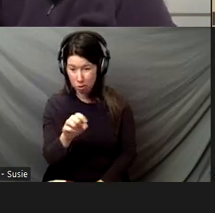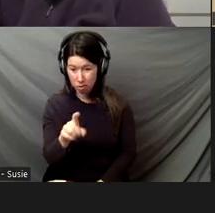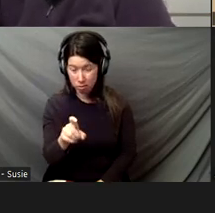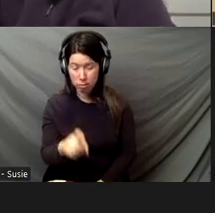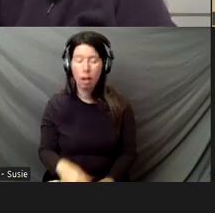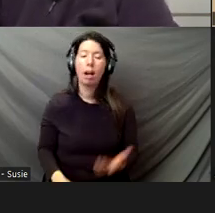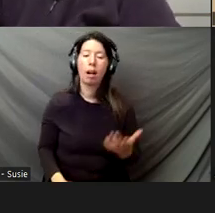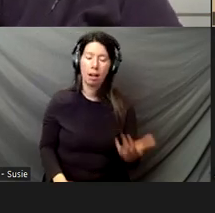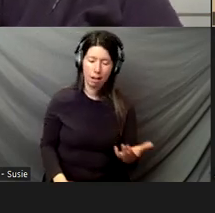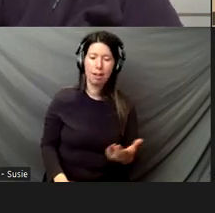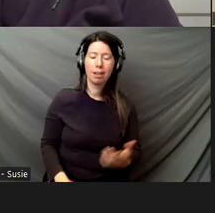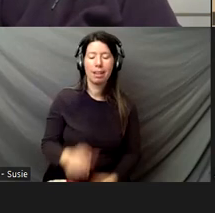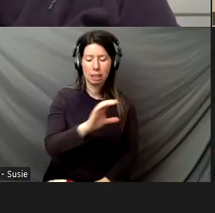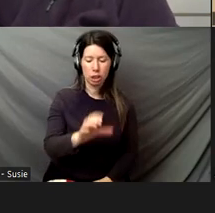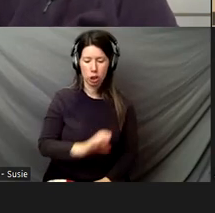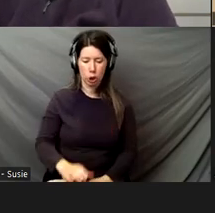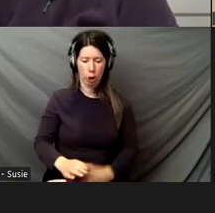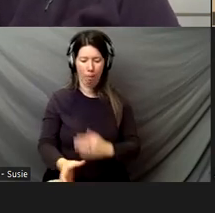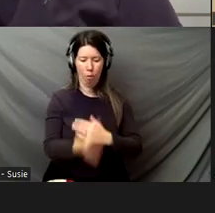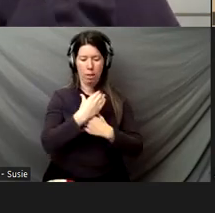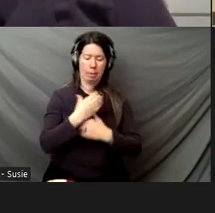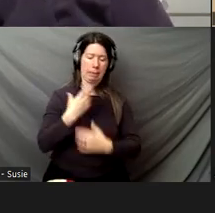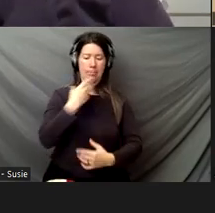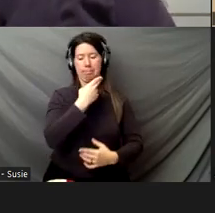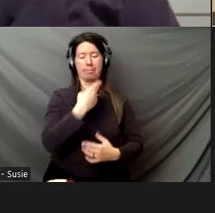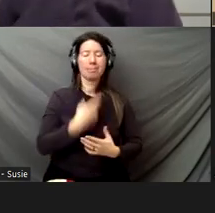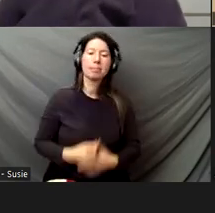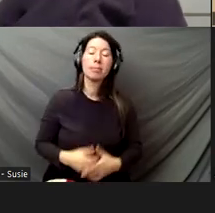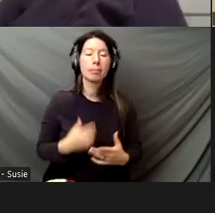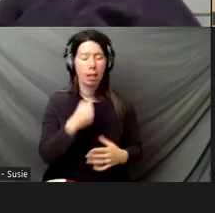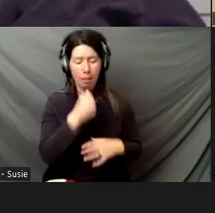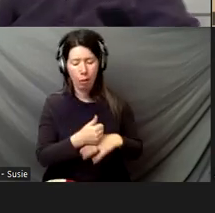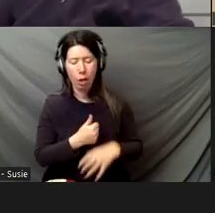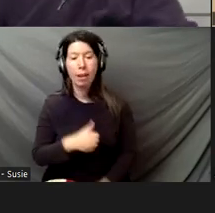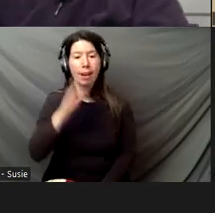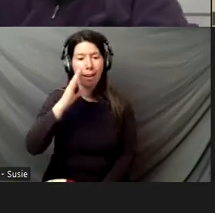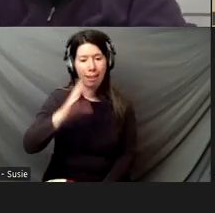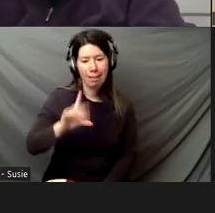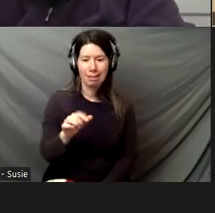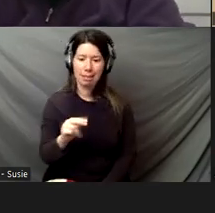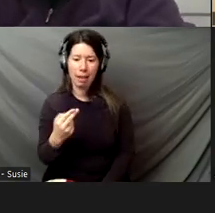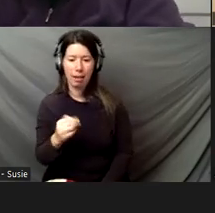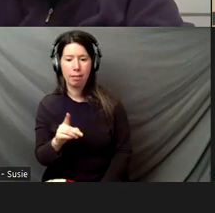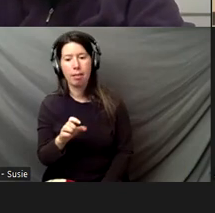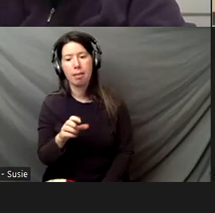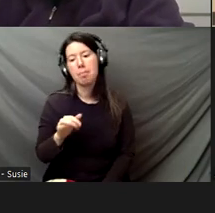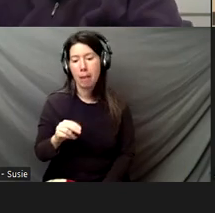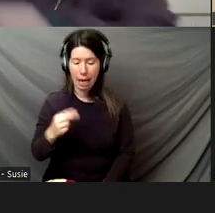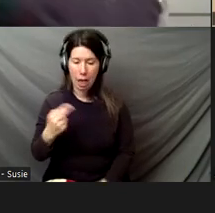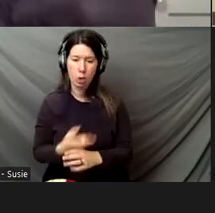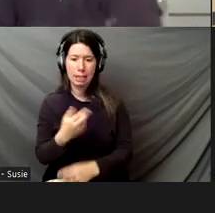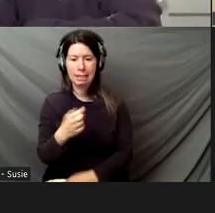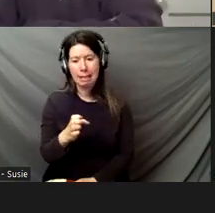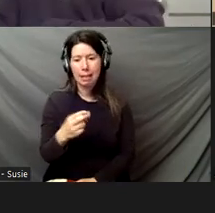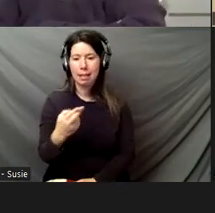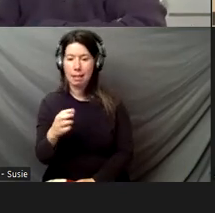Yeah, that's because Zoom muted me. That's not my fault. Hi, this is Dan Handelman. I use he, him pronouns, and I am a member of